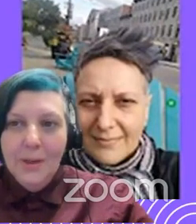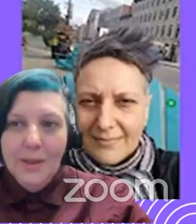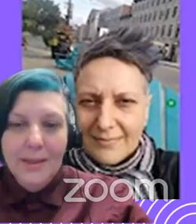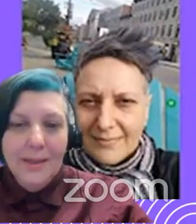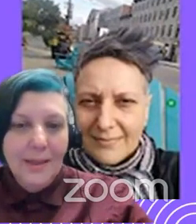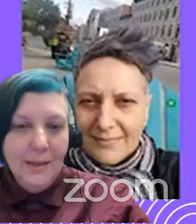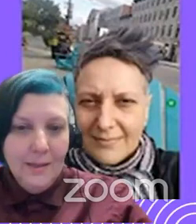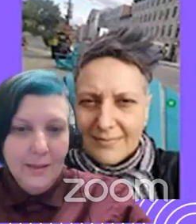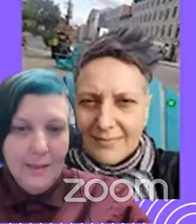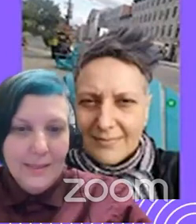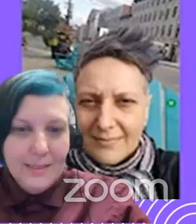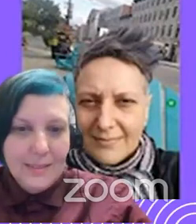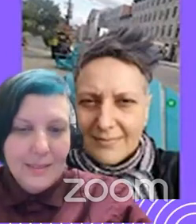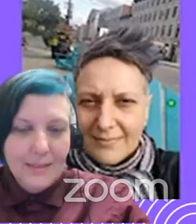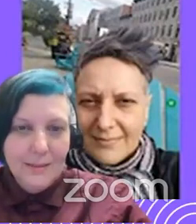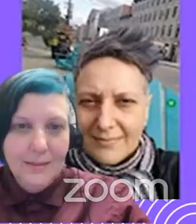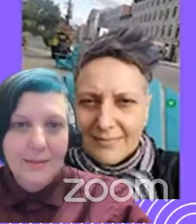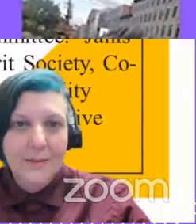So